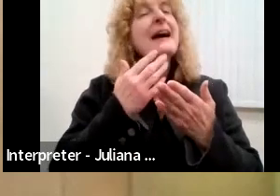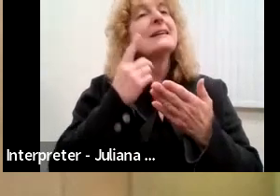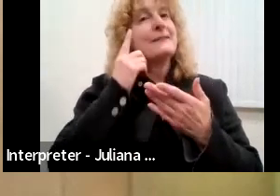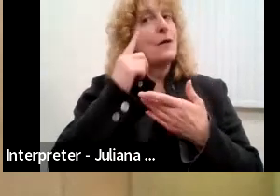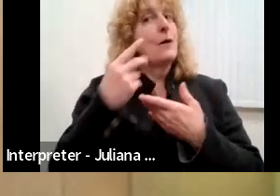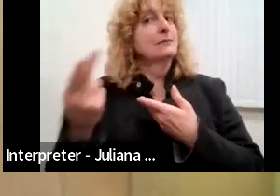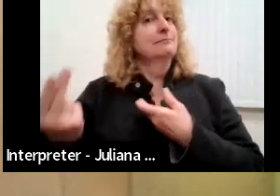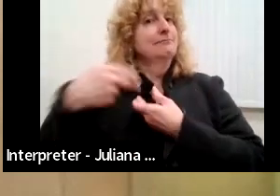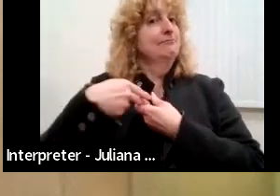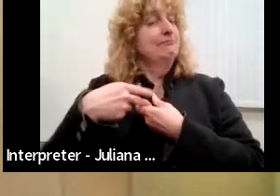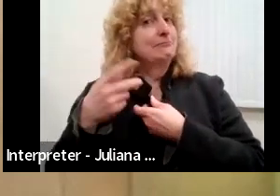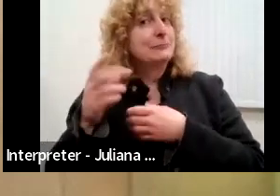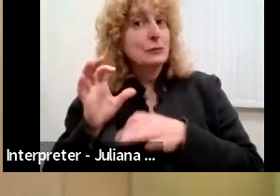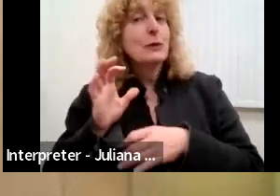welcome.